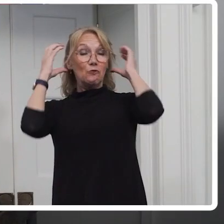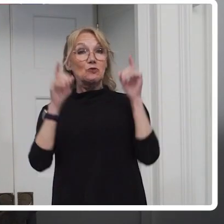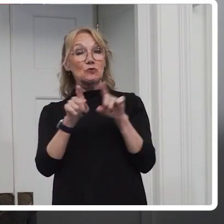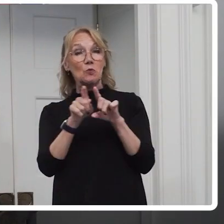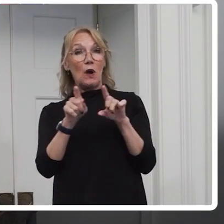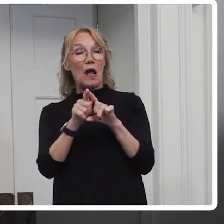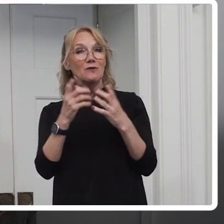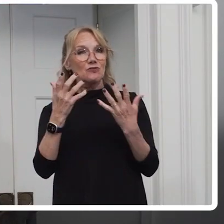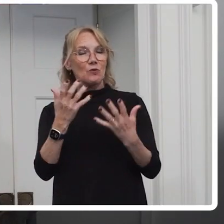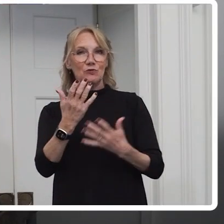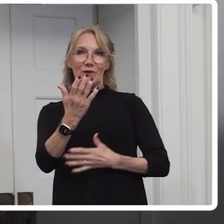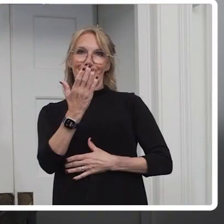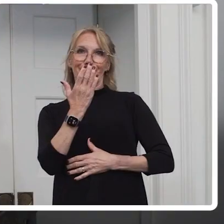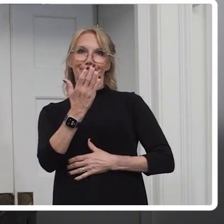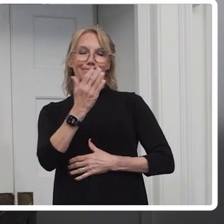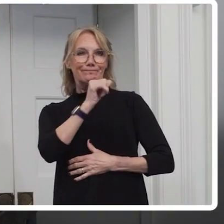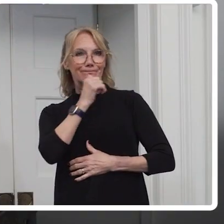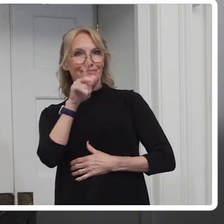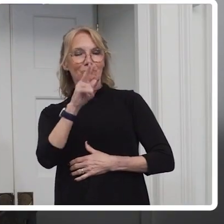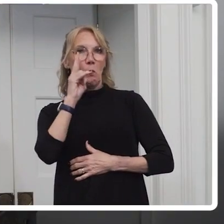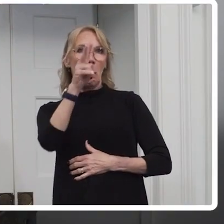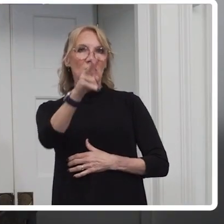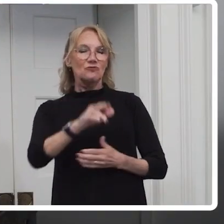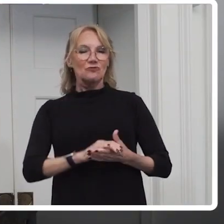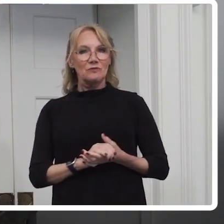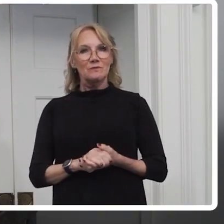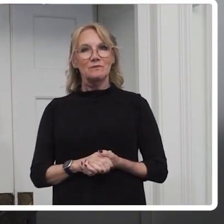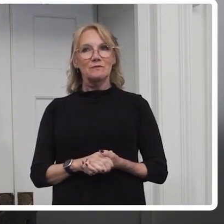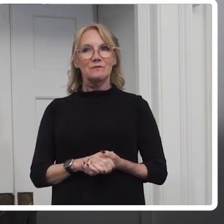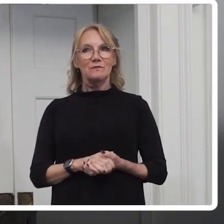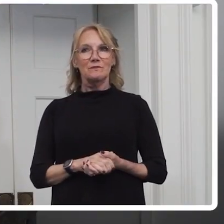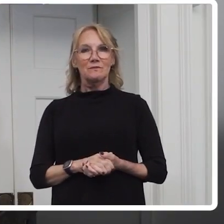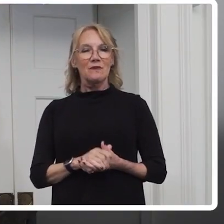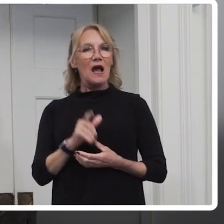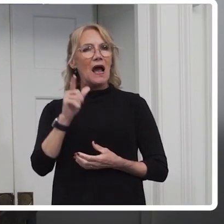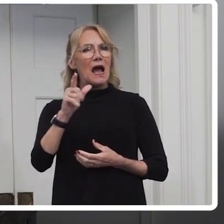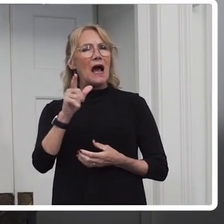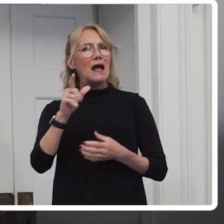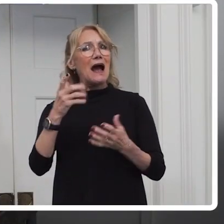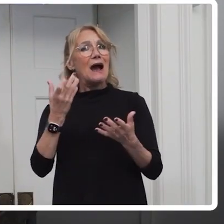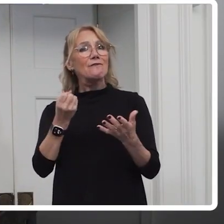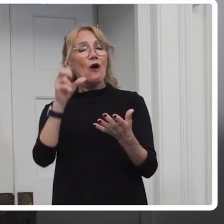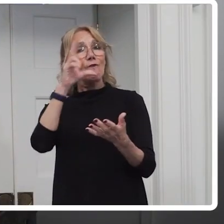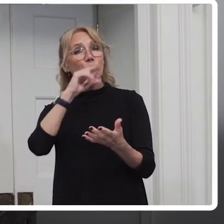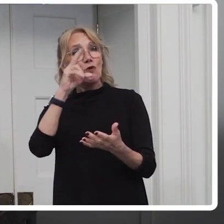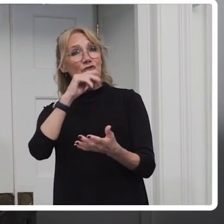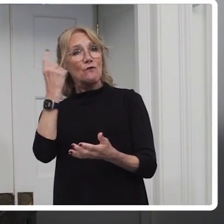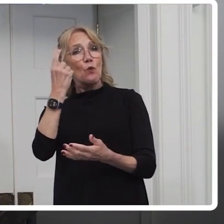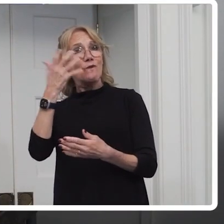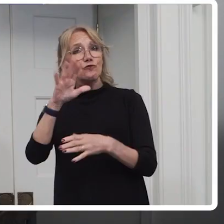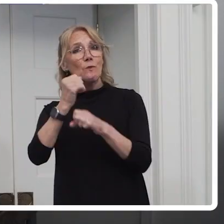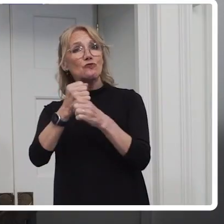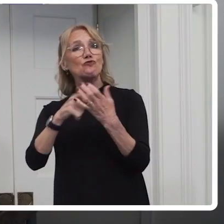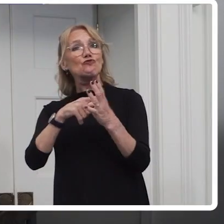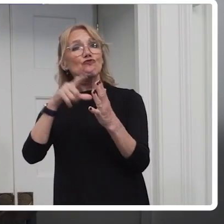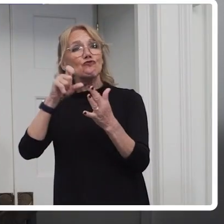with headphones. So it's quite intimate when you watch it, and it's a film that is narrated by Grace herself. So let's go